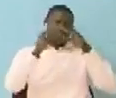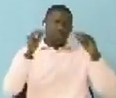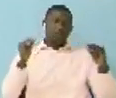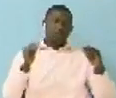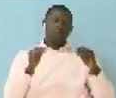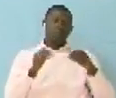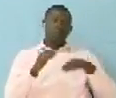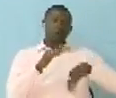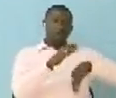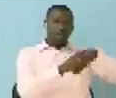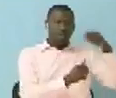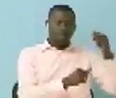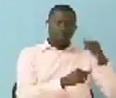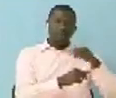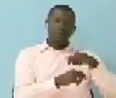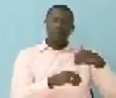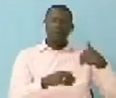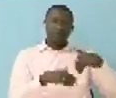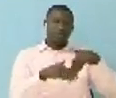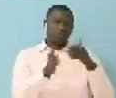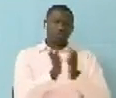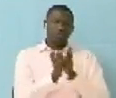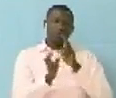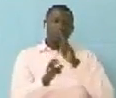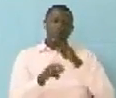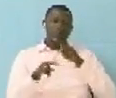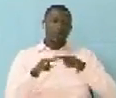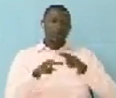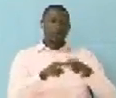out of the panel setup.